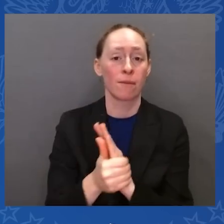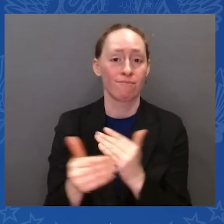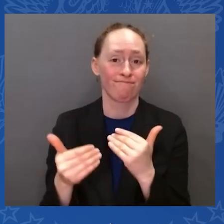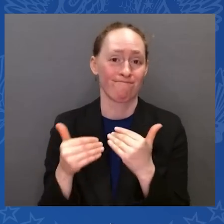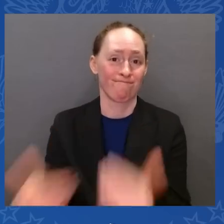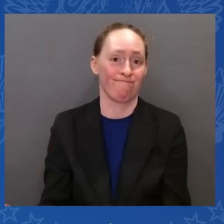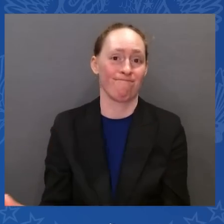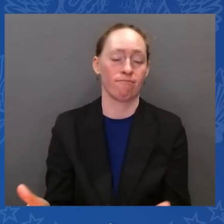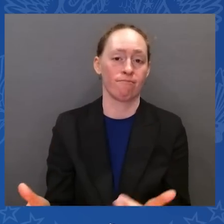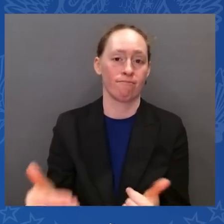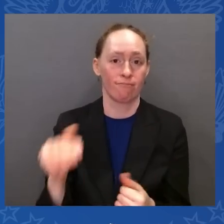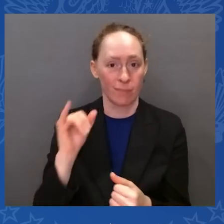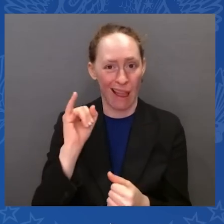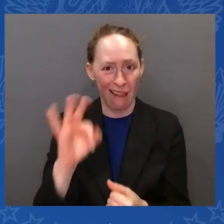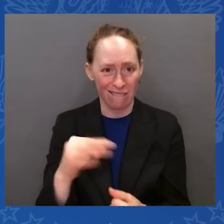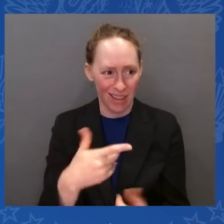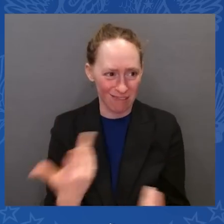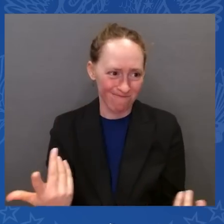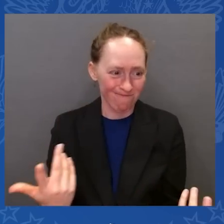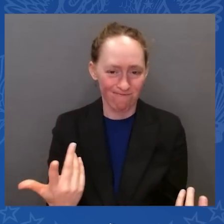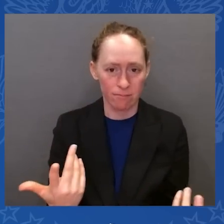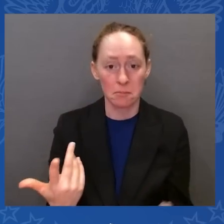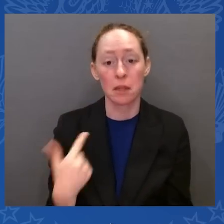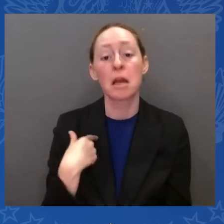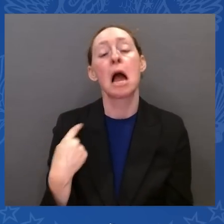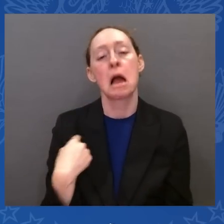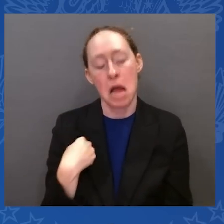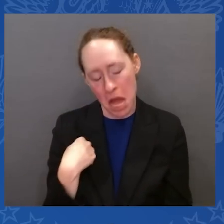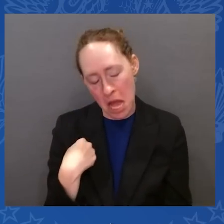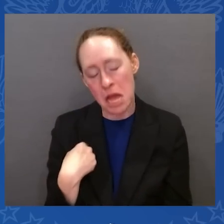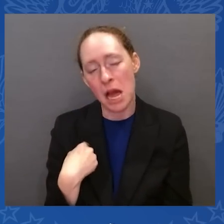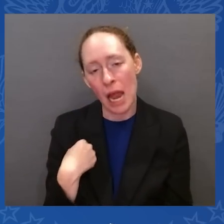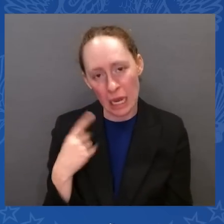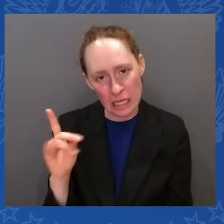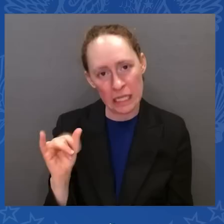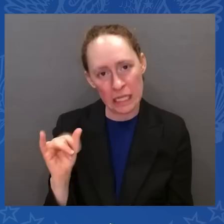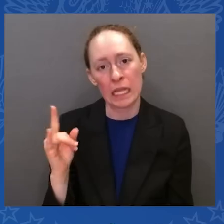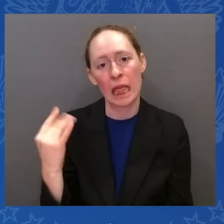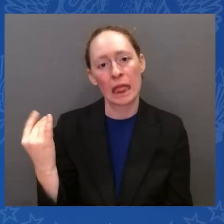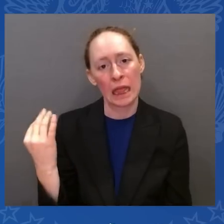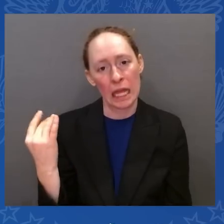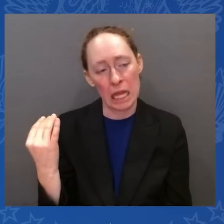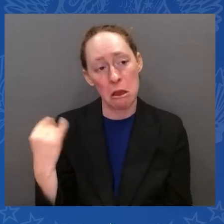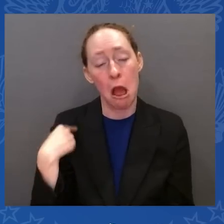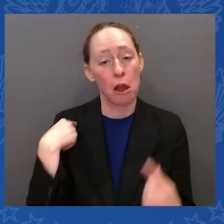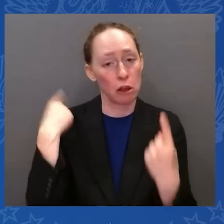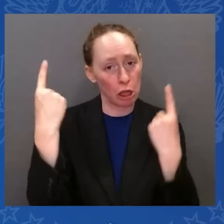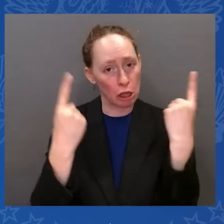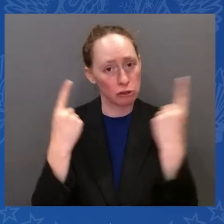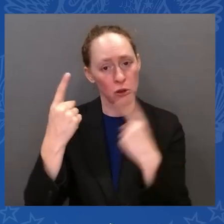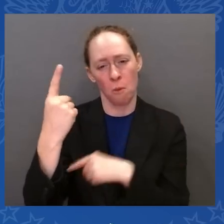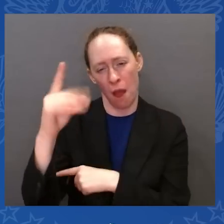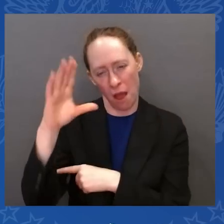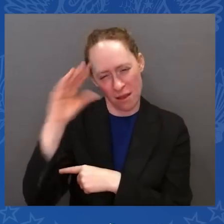take unilateral action, like invoking the 14th Amendment, to make sure that doesn't happen? Well, the question, I have been considering the 14th